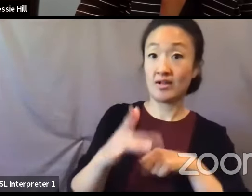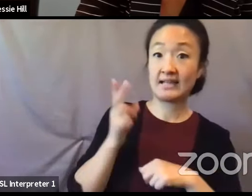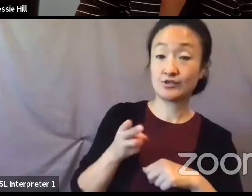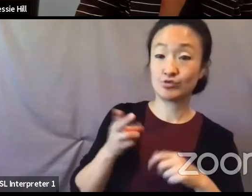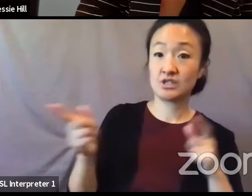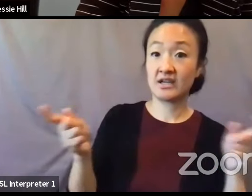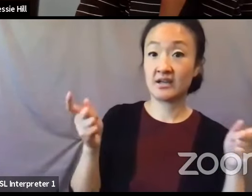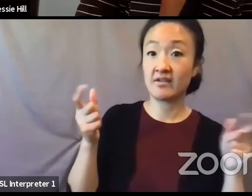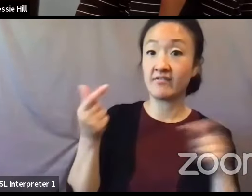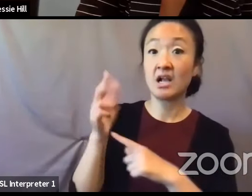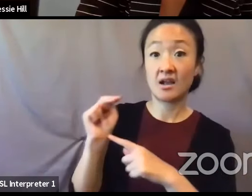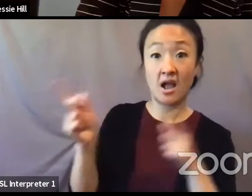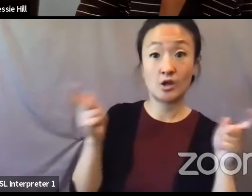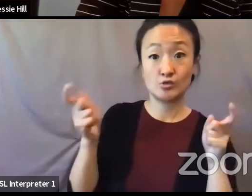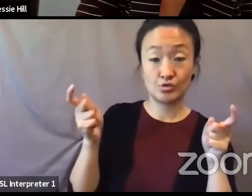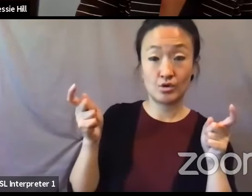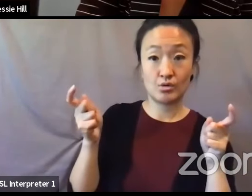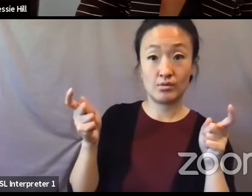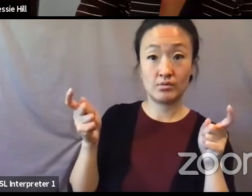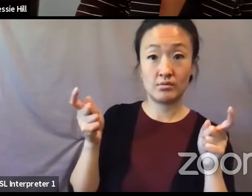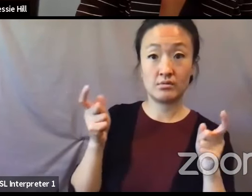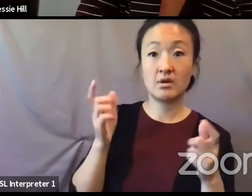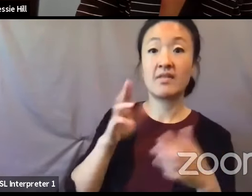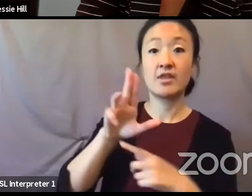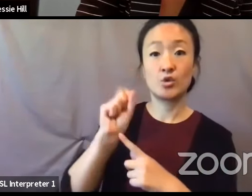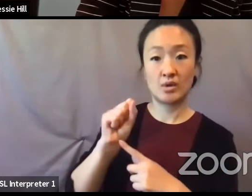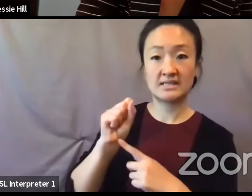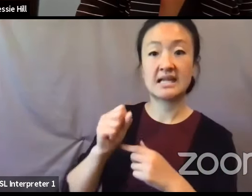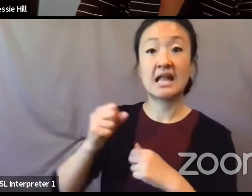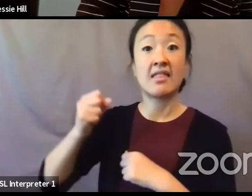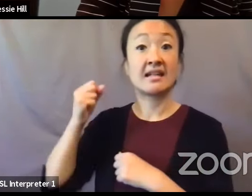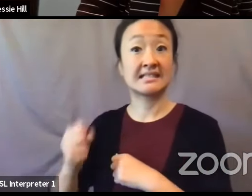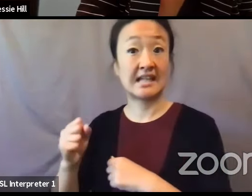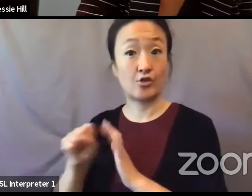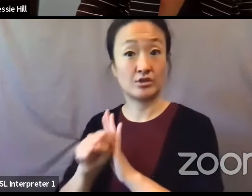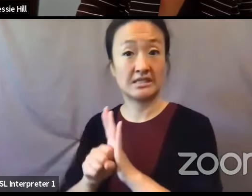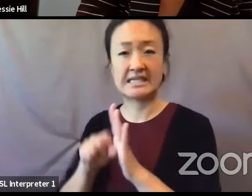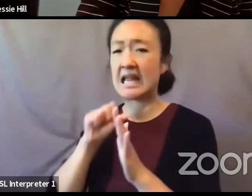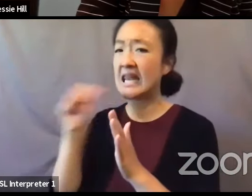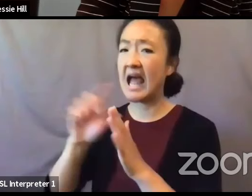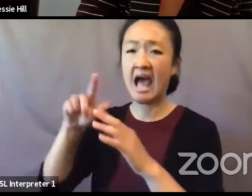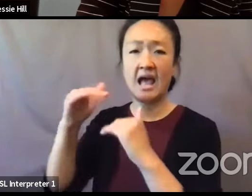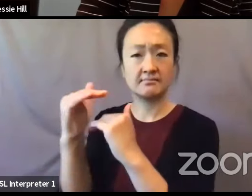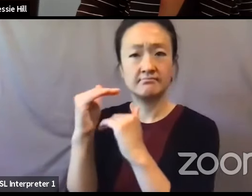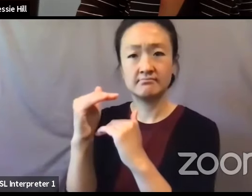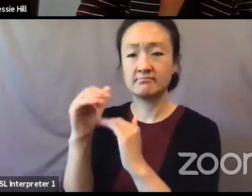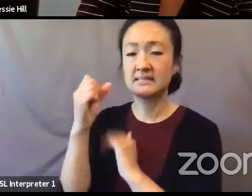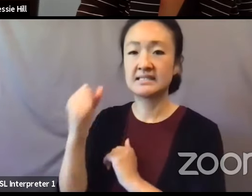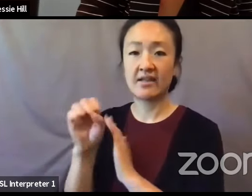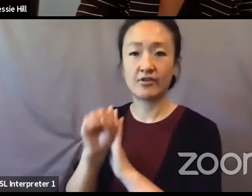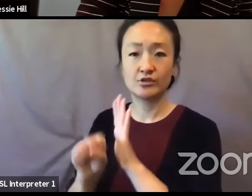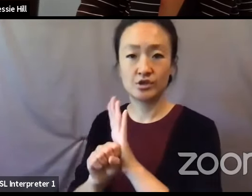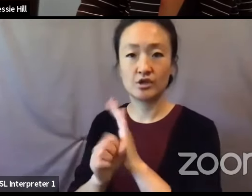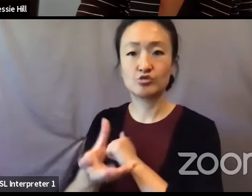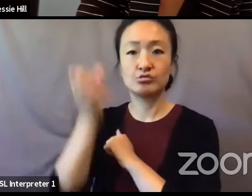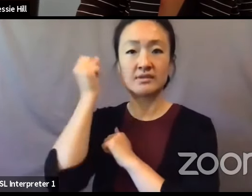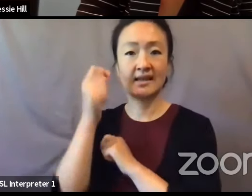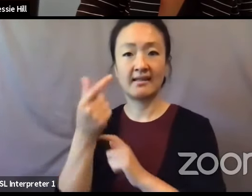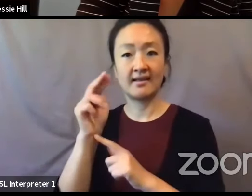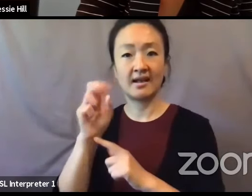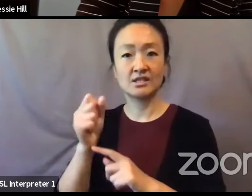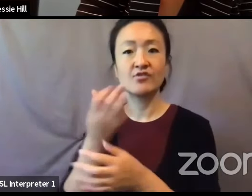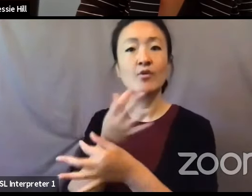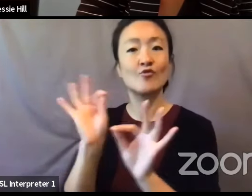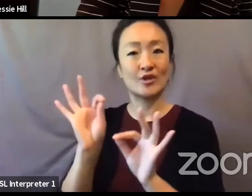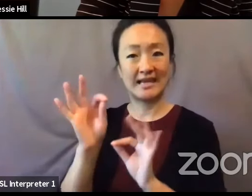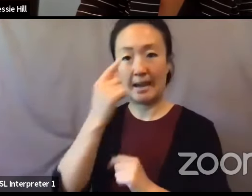United States was the effort by Southern states, but not exclusively Southern states, to disarm free Blacks so that they would be